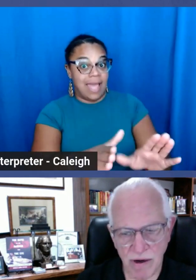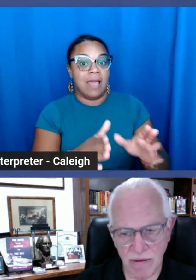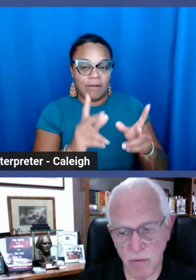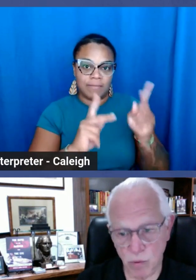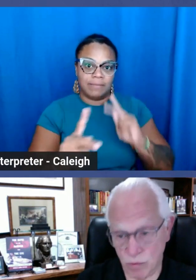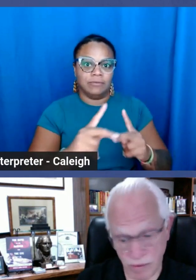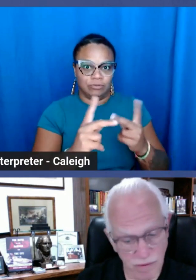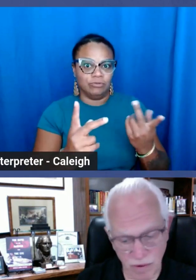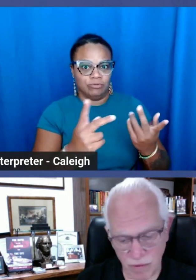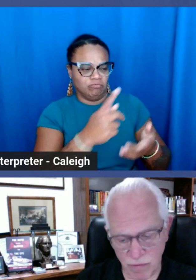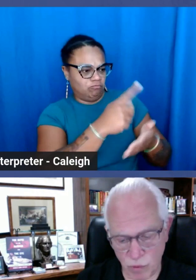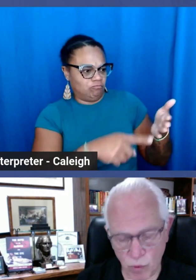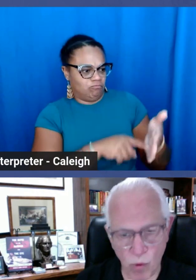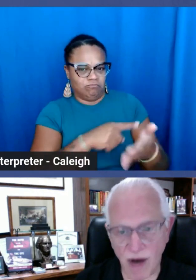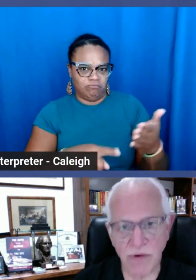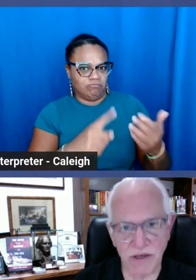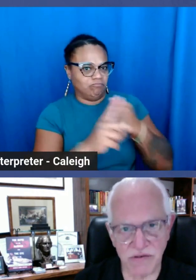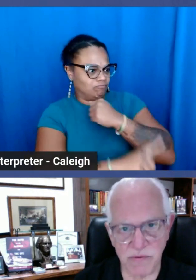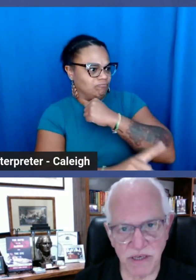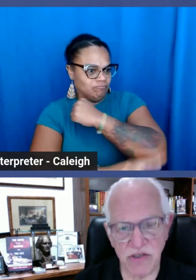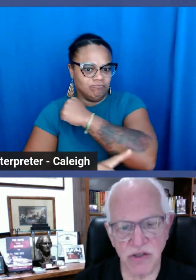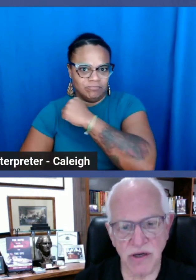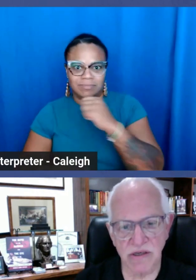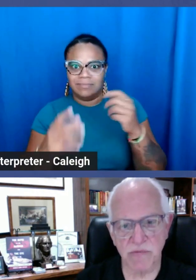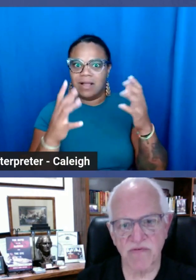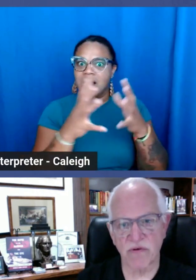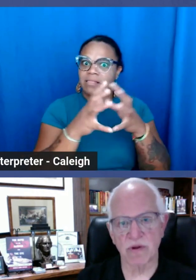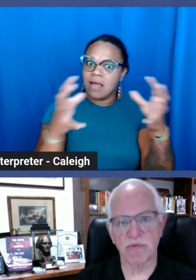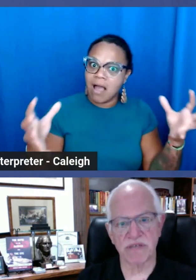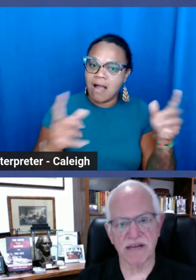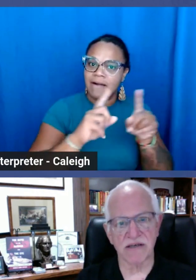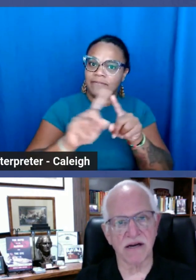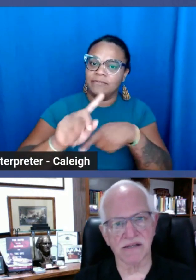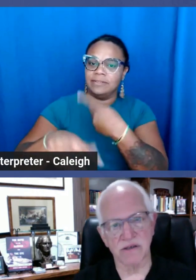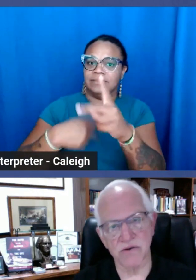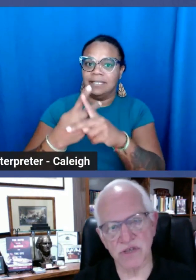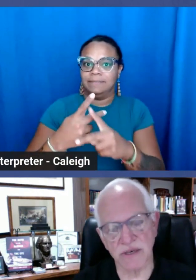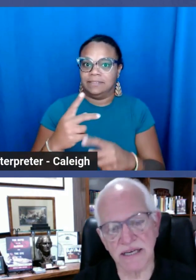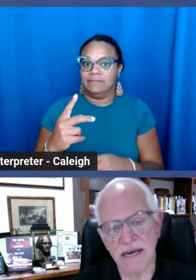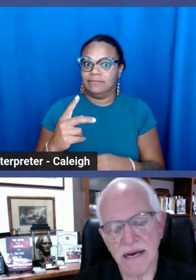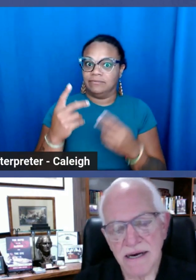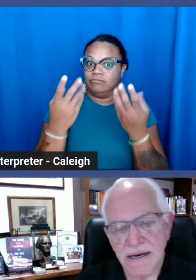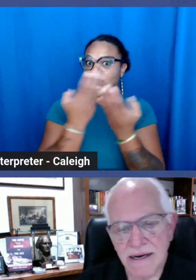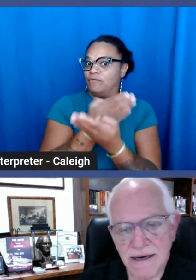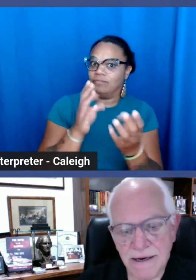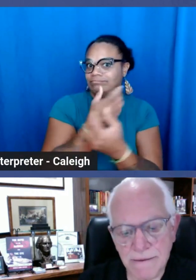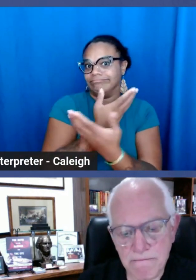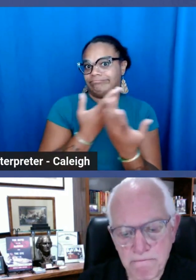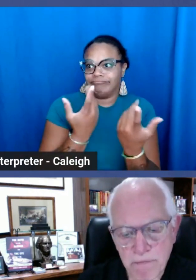on a wide range of speech that is fully protected constitutionally.